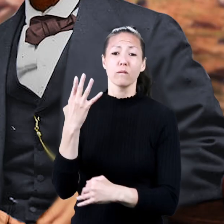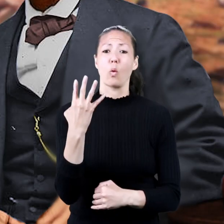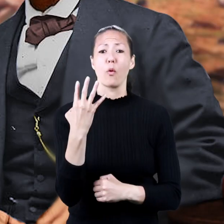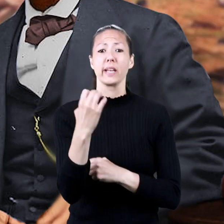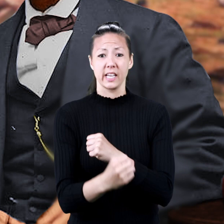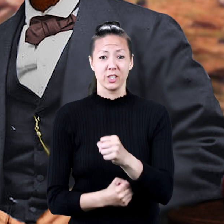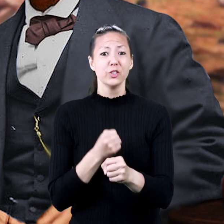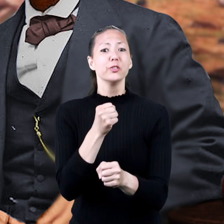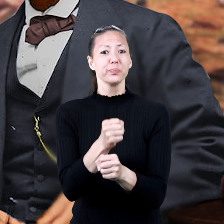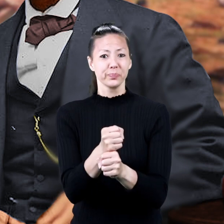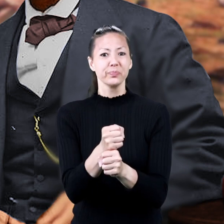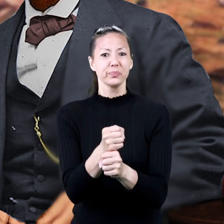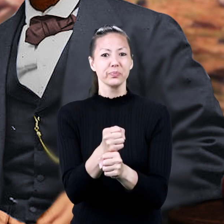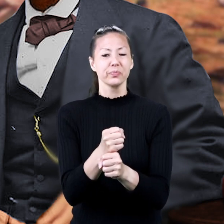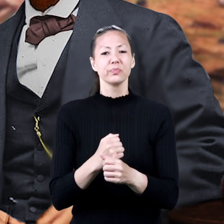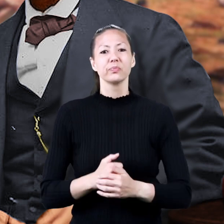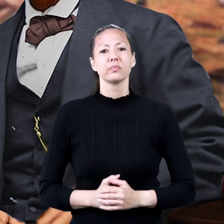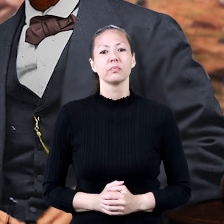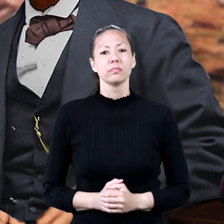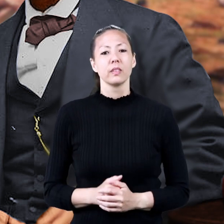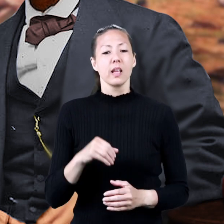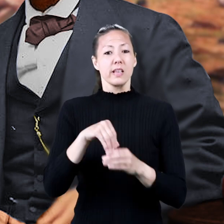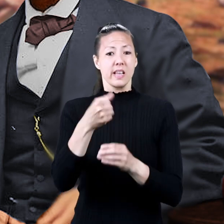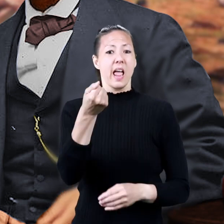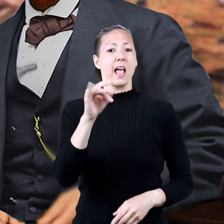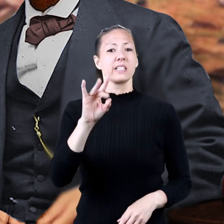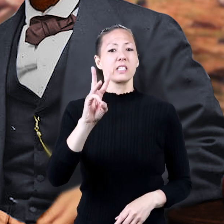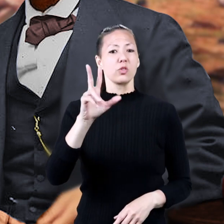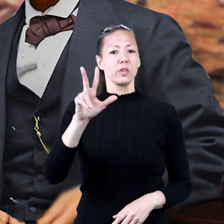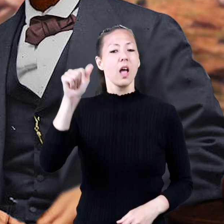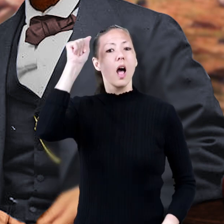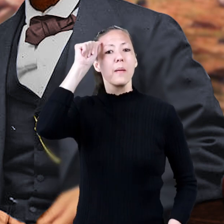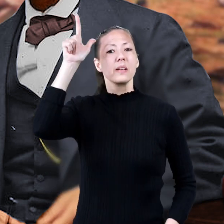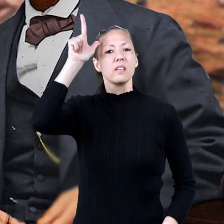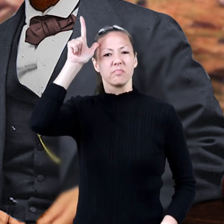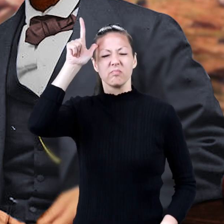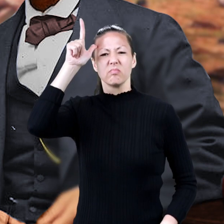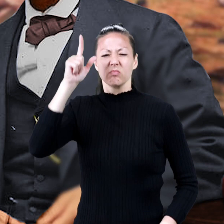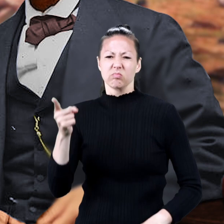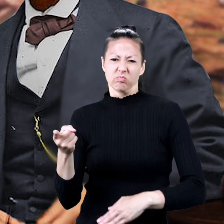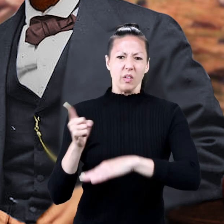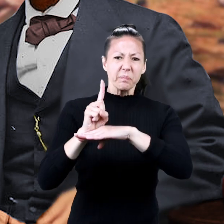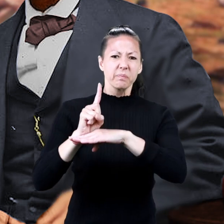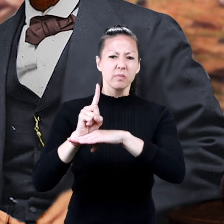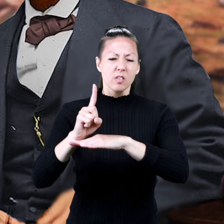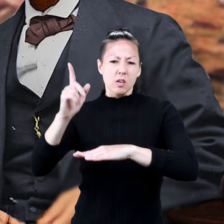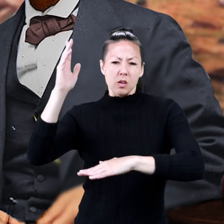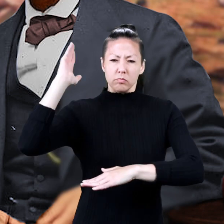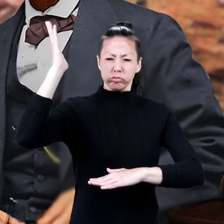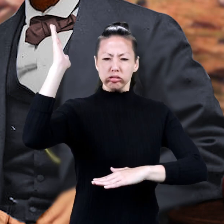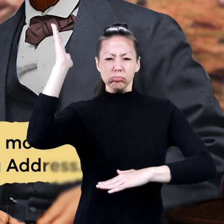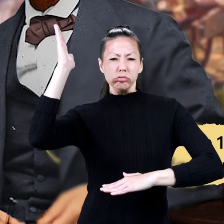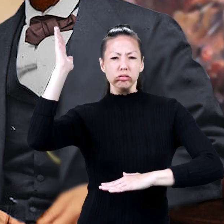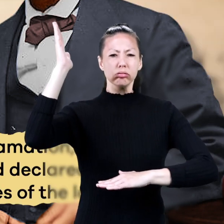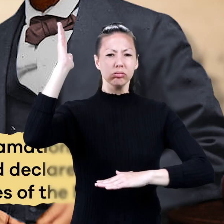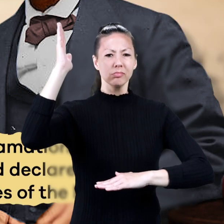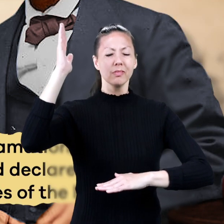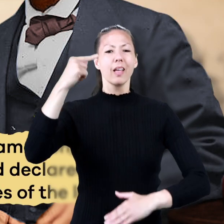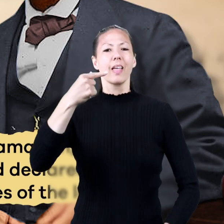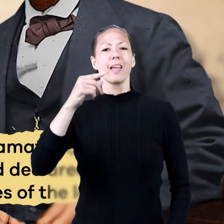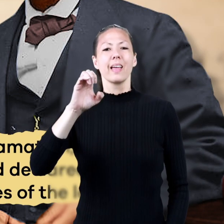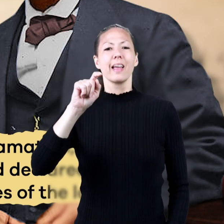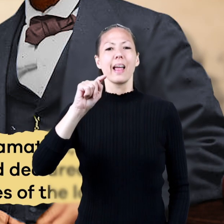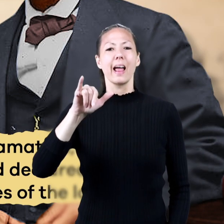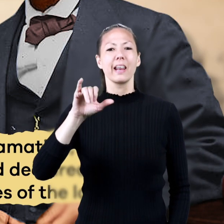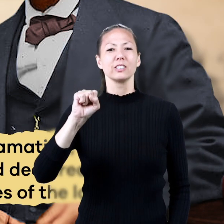In 1863, Lincoln gave one of his most famous speeches, the Gettysburg Address. He